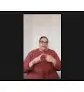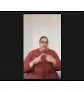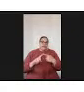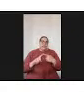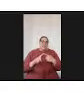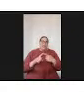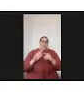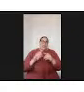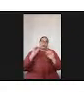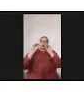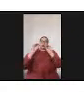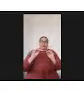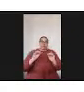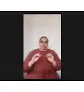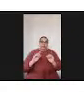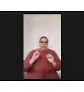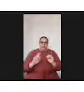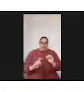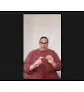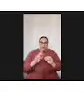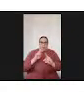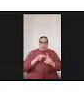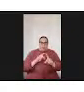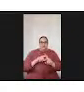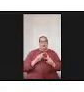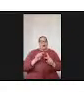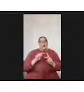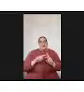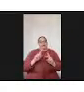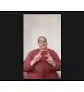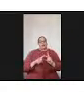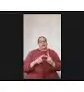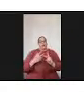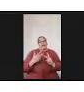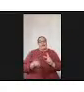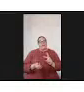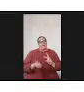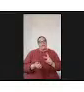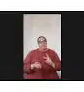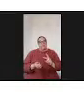installation compliance, and then there is